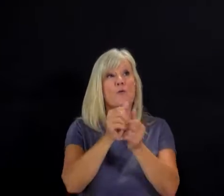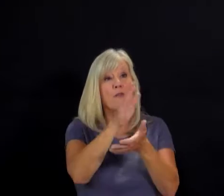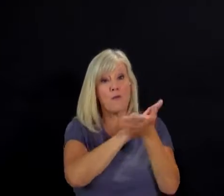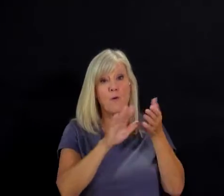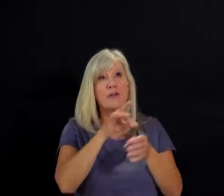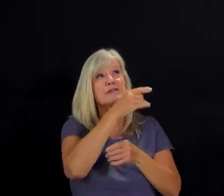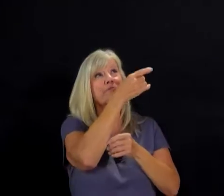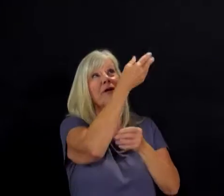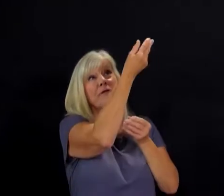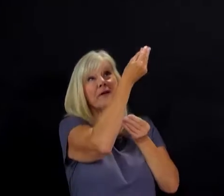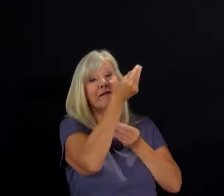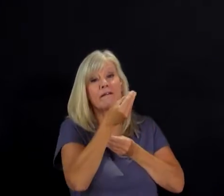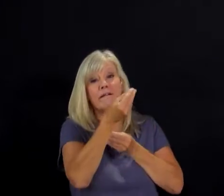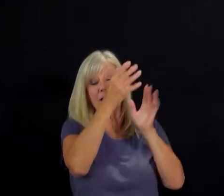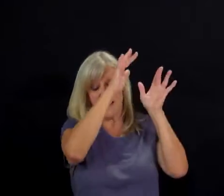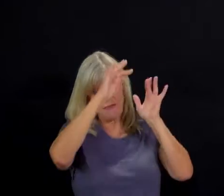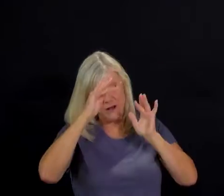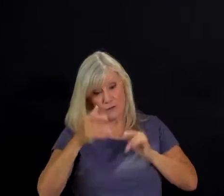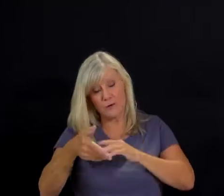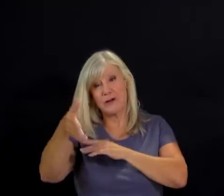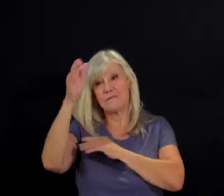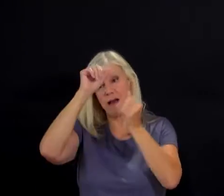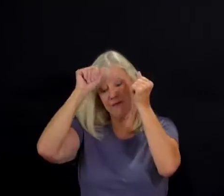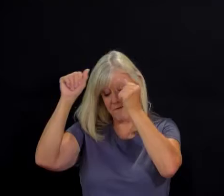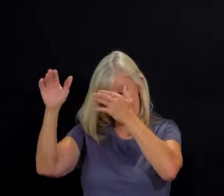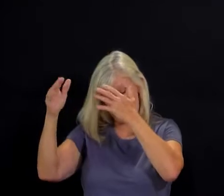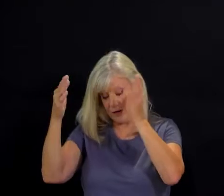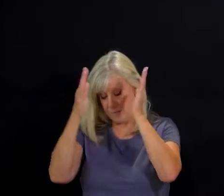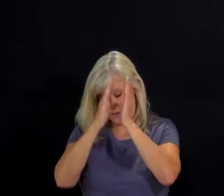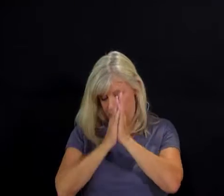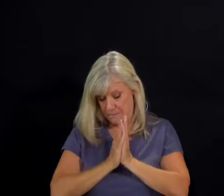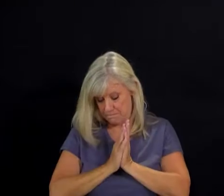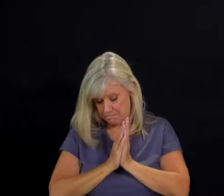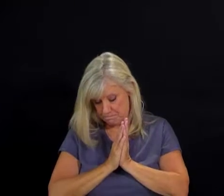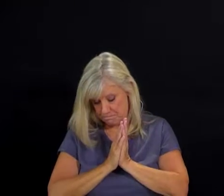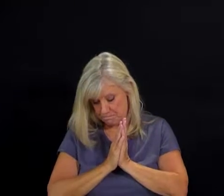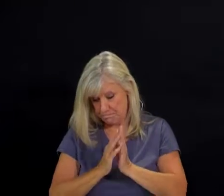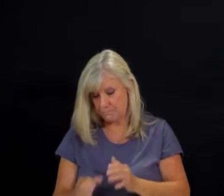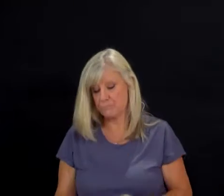Holy Spirit, in the glory of God the Father. Amen.